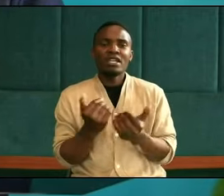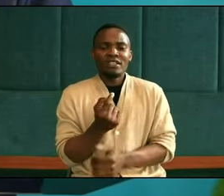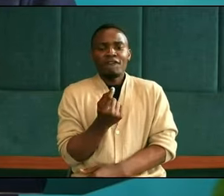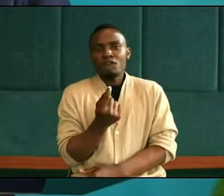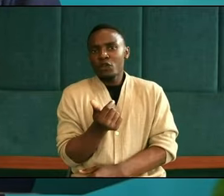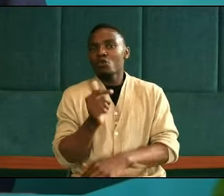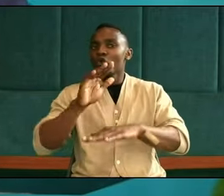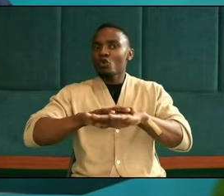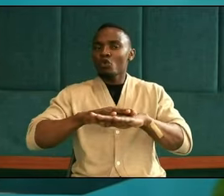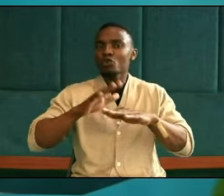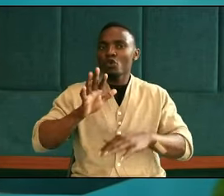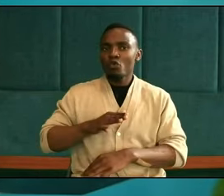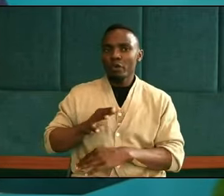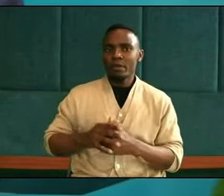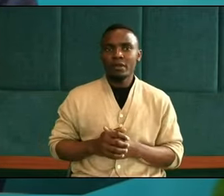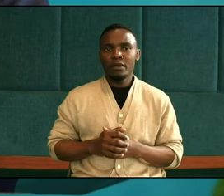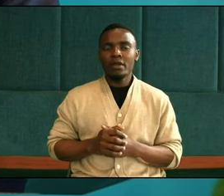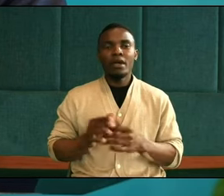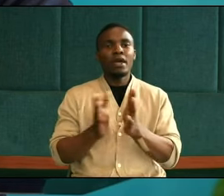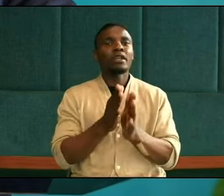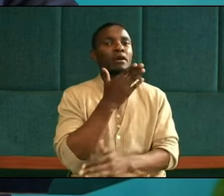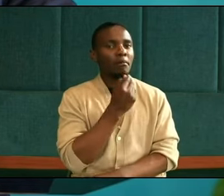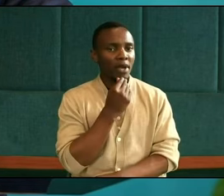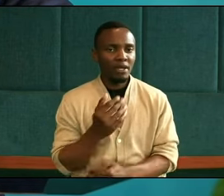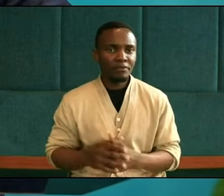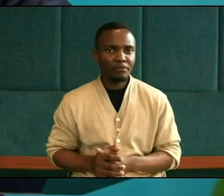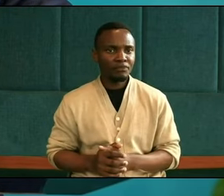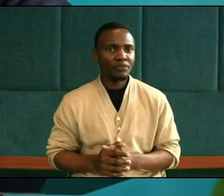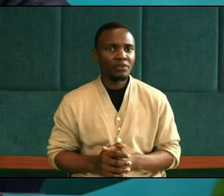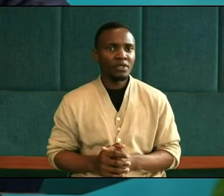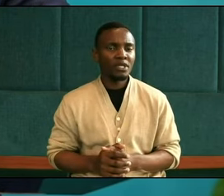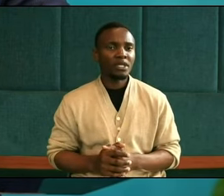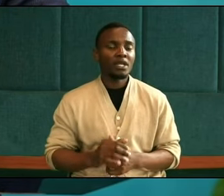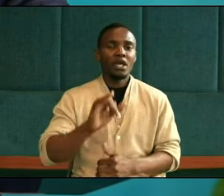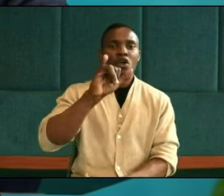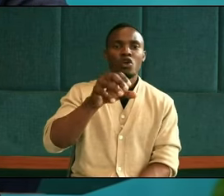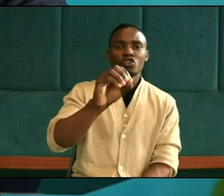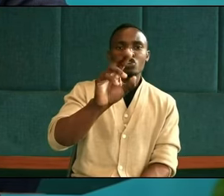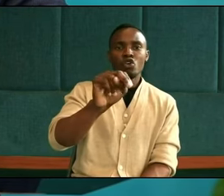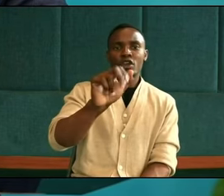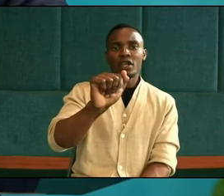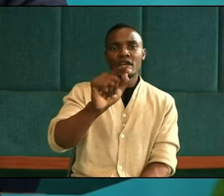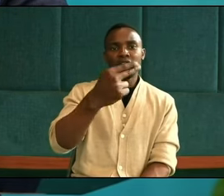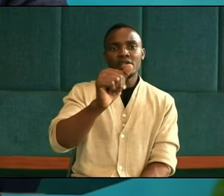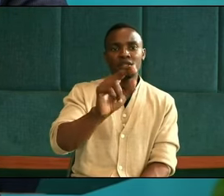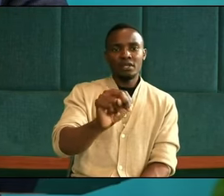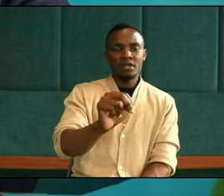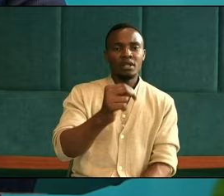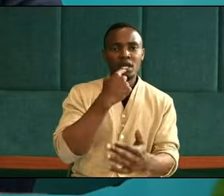men and women. Are you one of them? And so Jonathan tells his armor bearer, let's